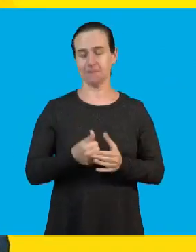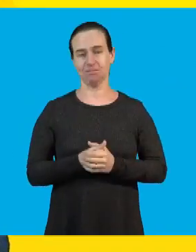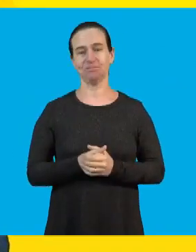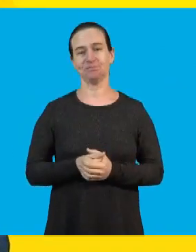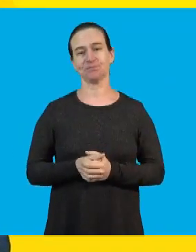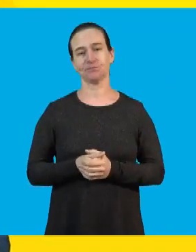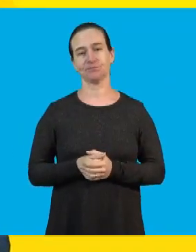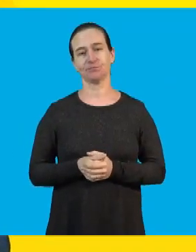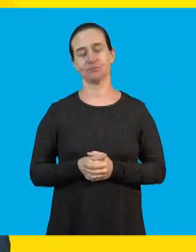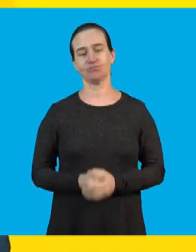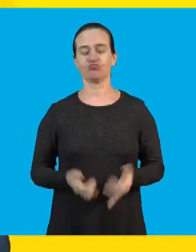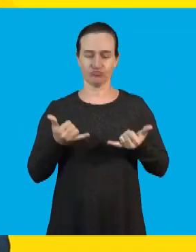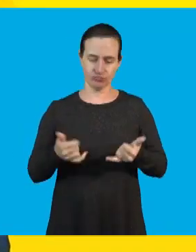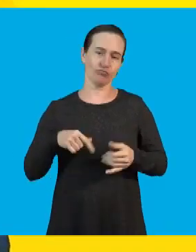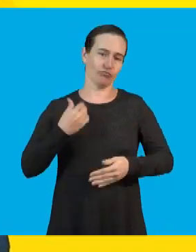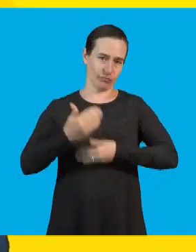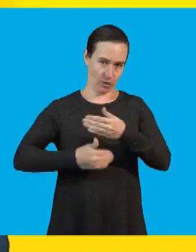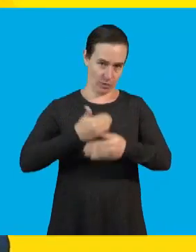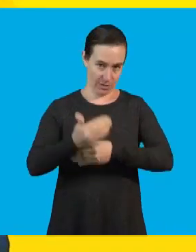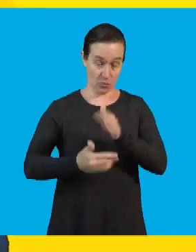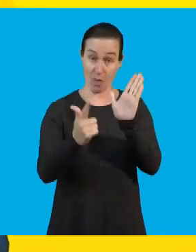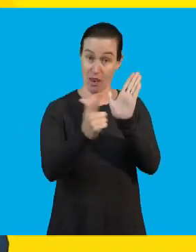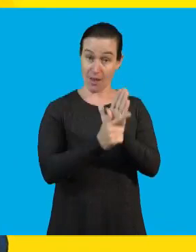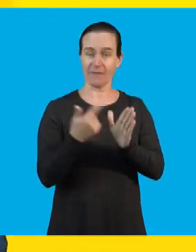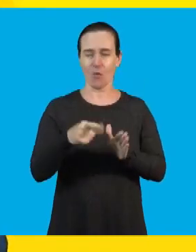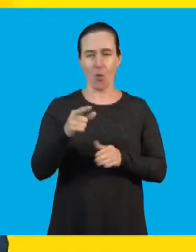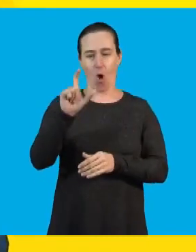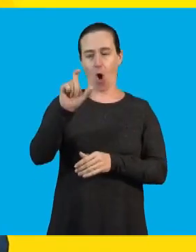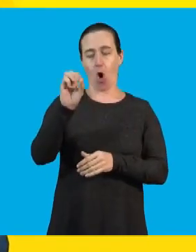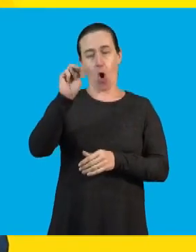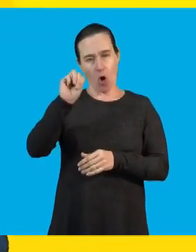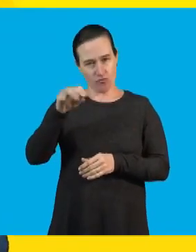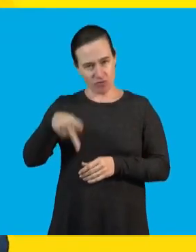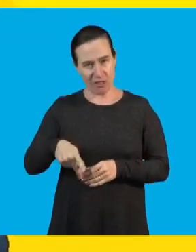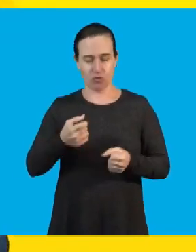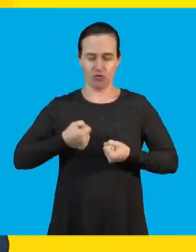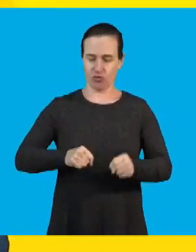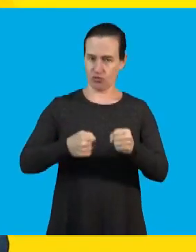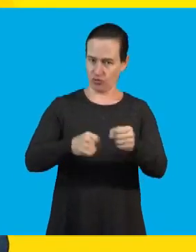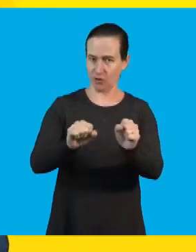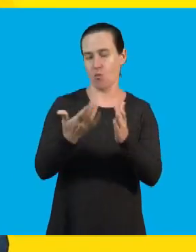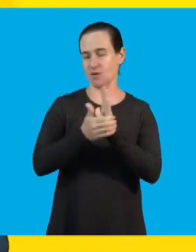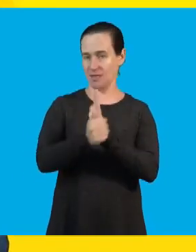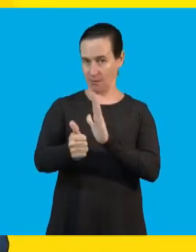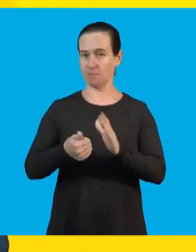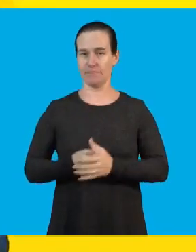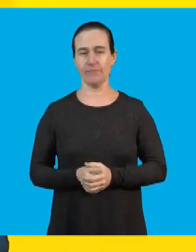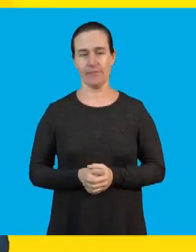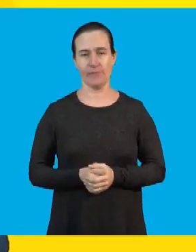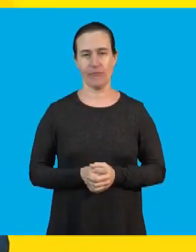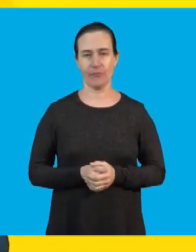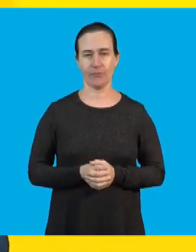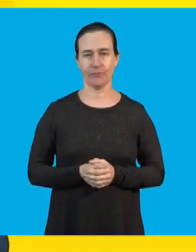Welcome back from our ad break. We will now continue our lesson on comprehension strategies or comprehension